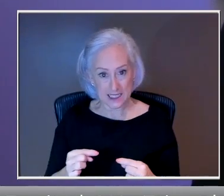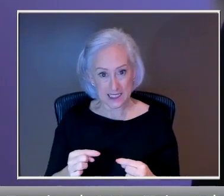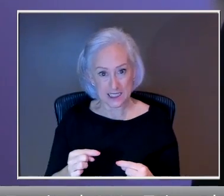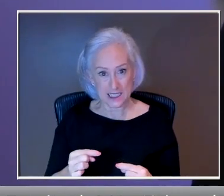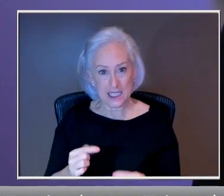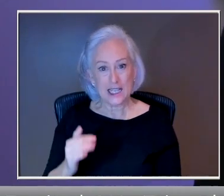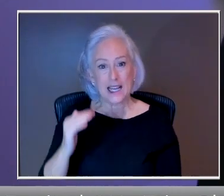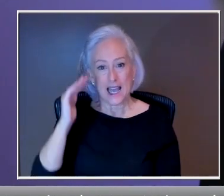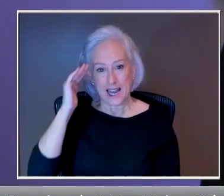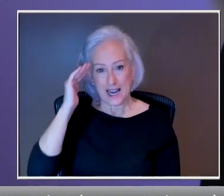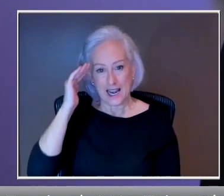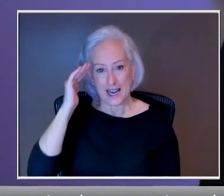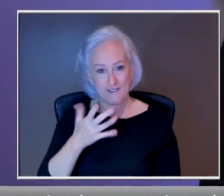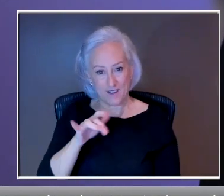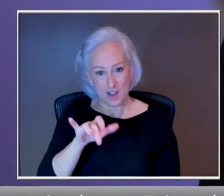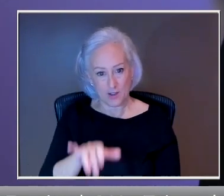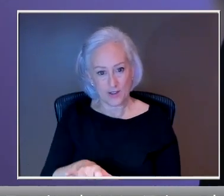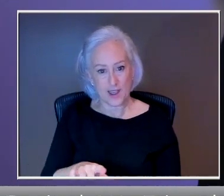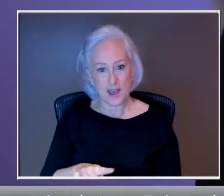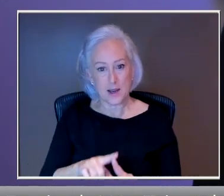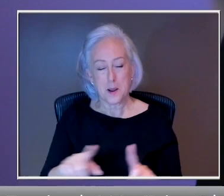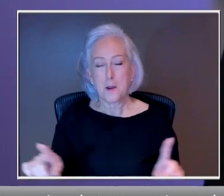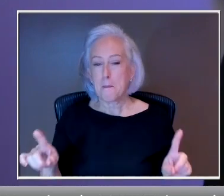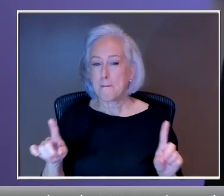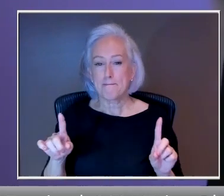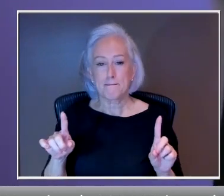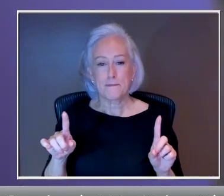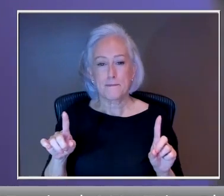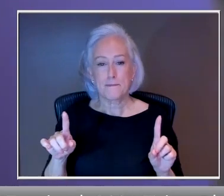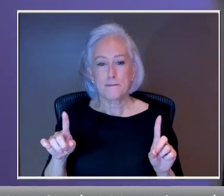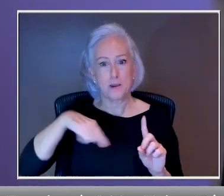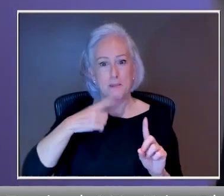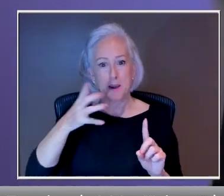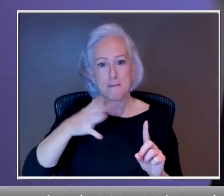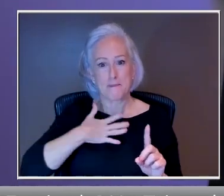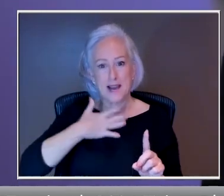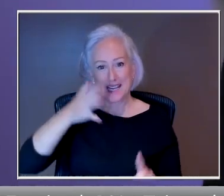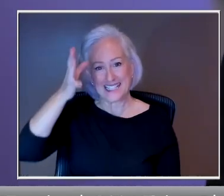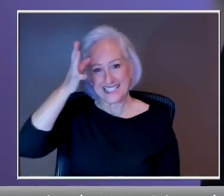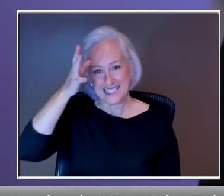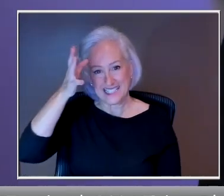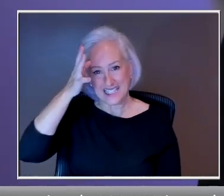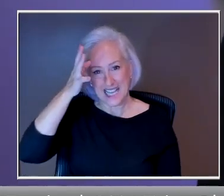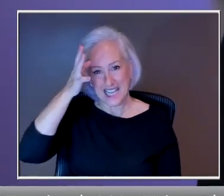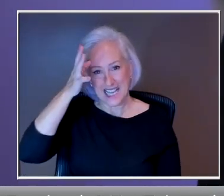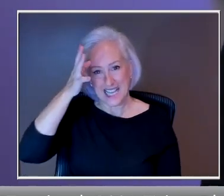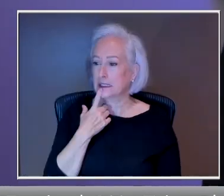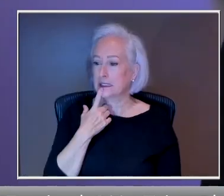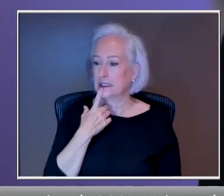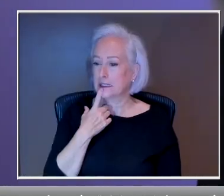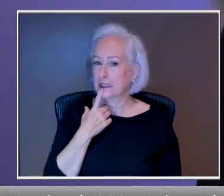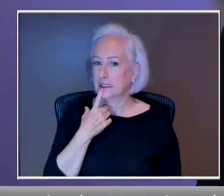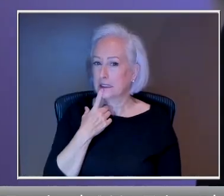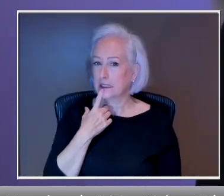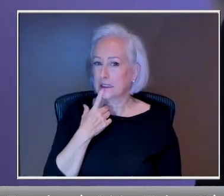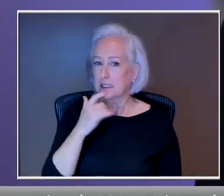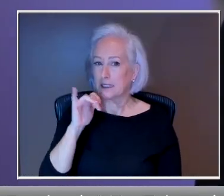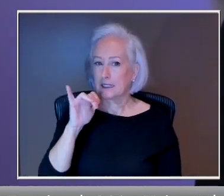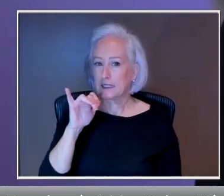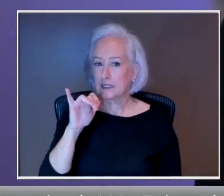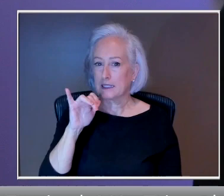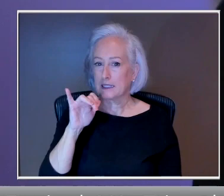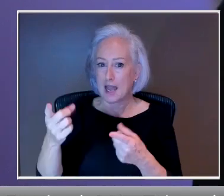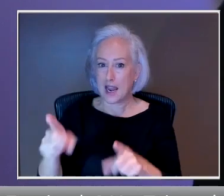but I start to think of like my dad as soon as like he said that, like what you said, I was like, did that happen?